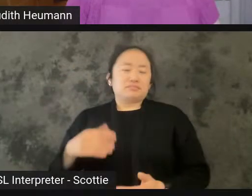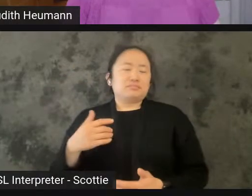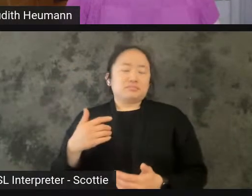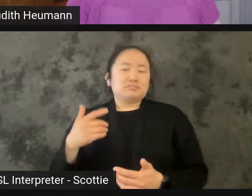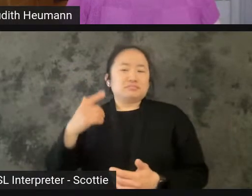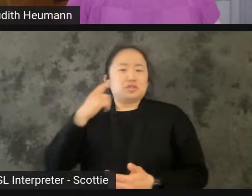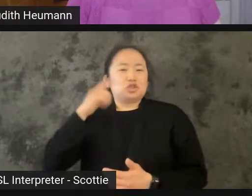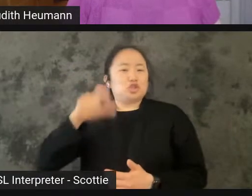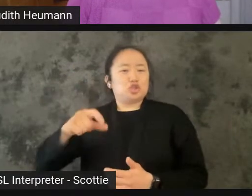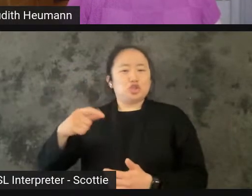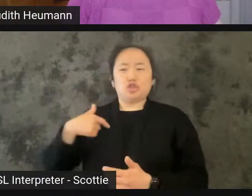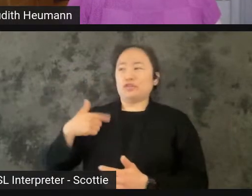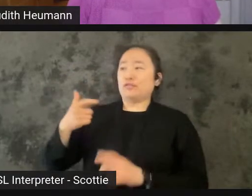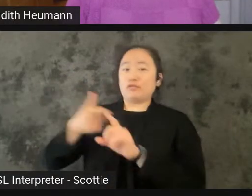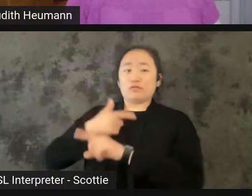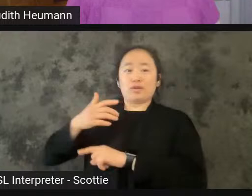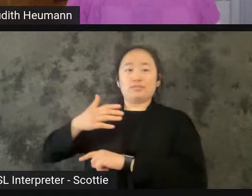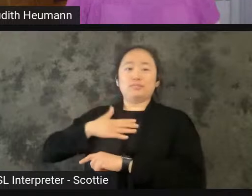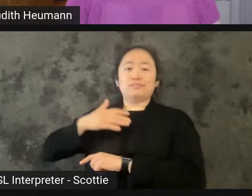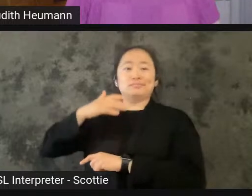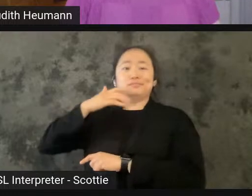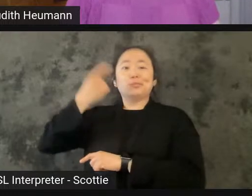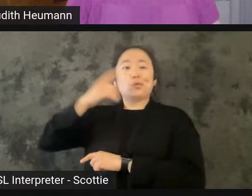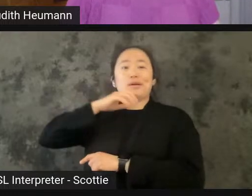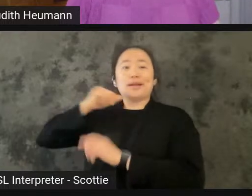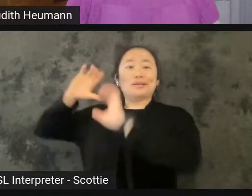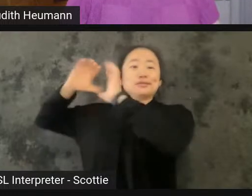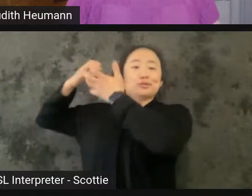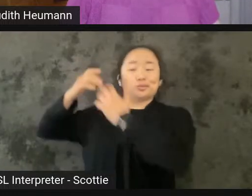so that people can share experiences.